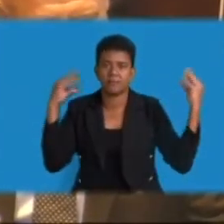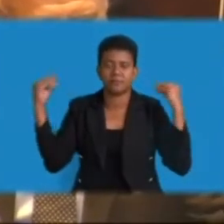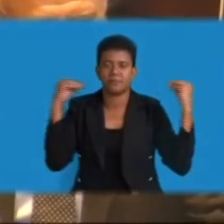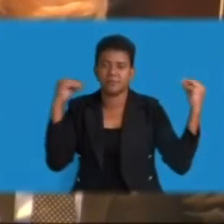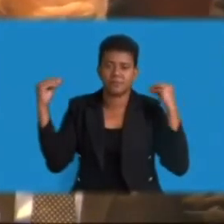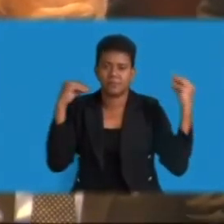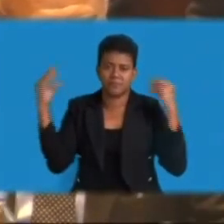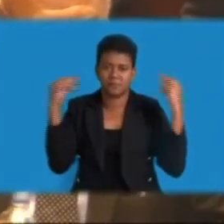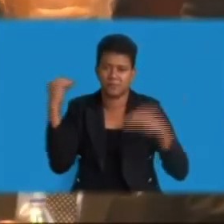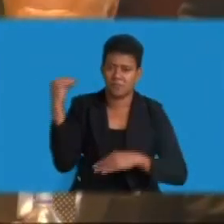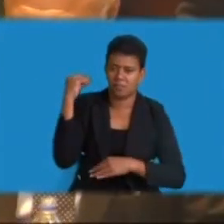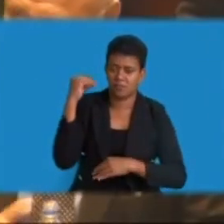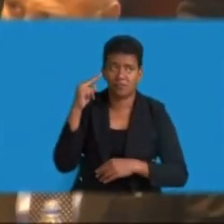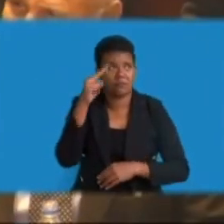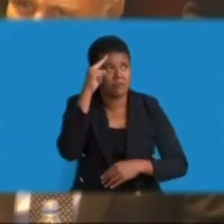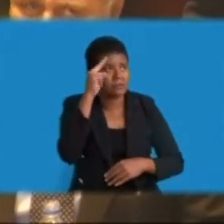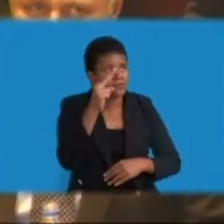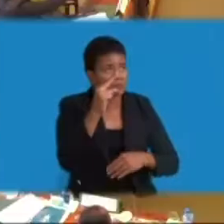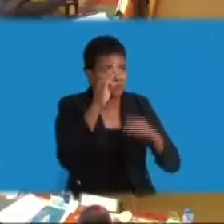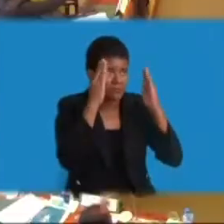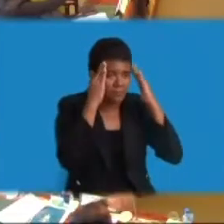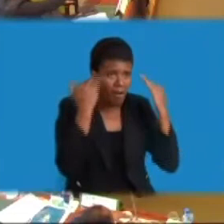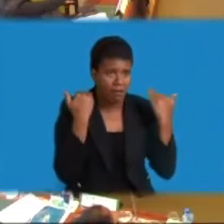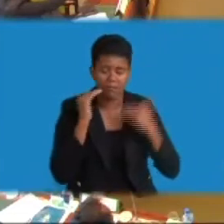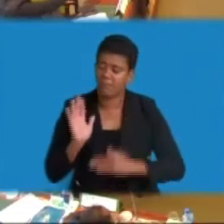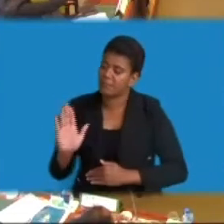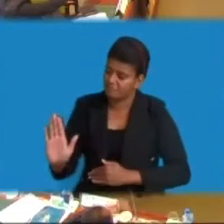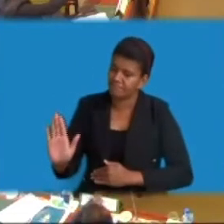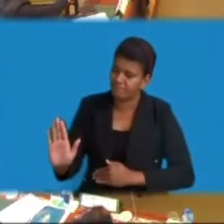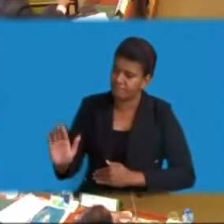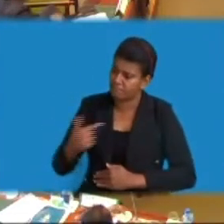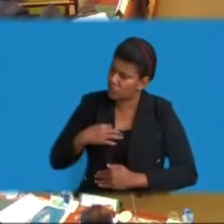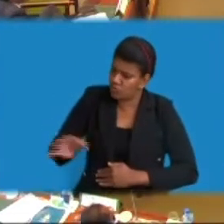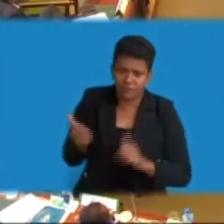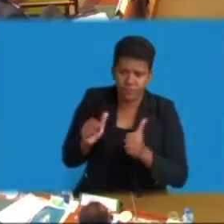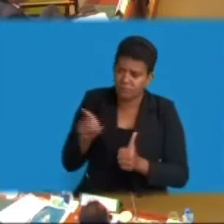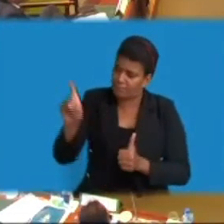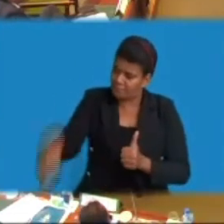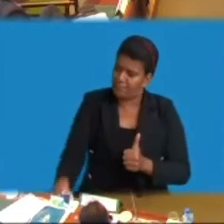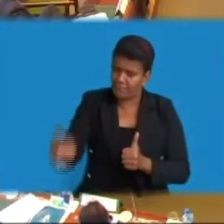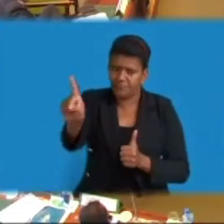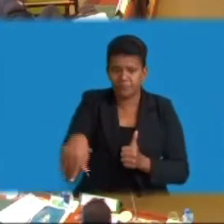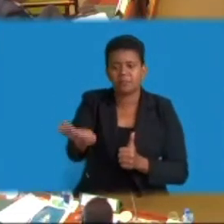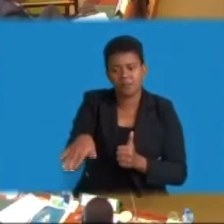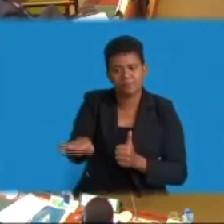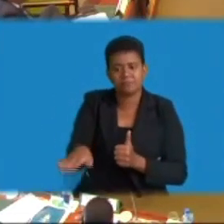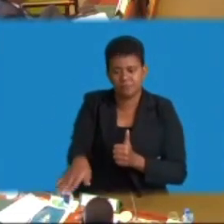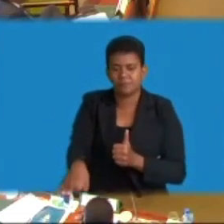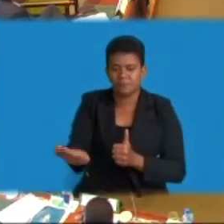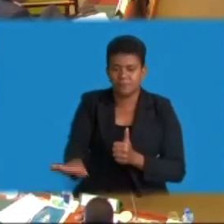Madam Speaker. Point of order. No, I'm not finished yet. Point of order.